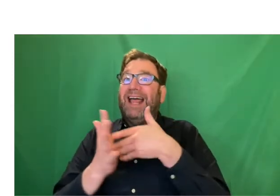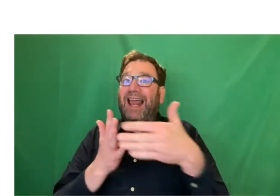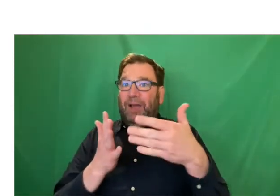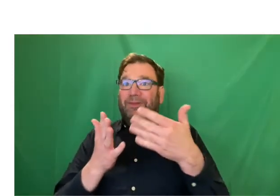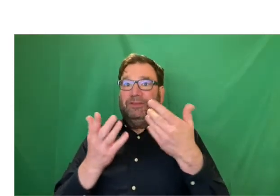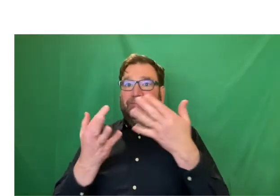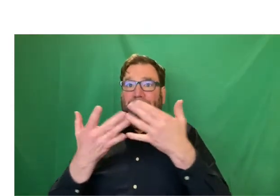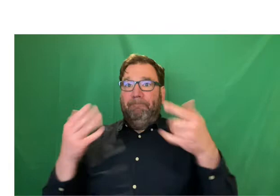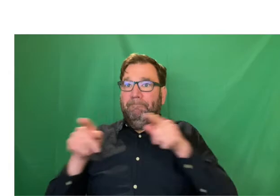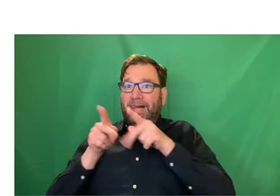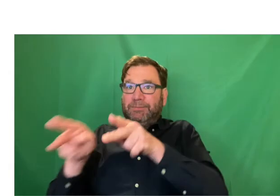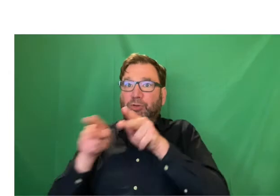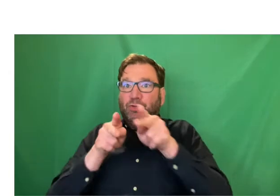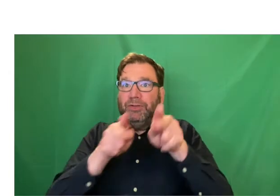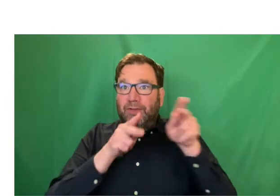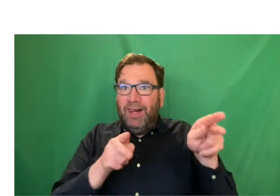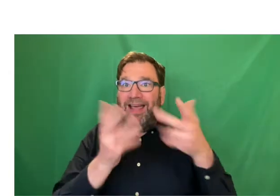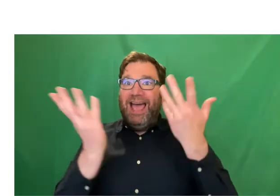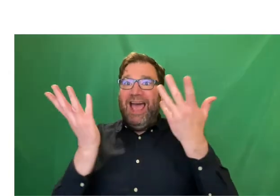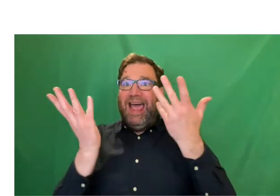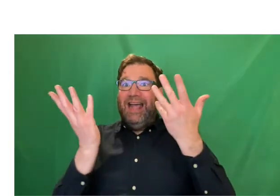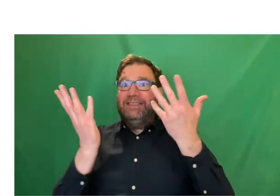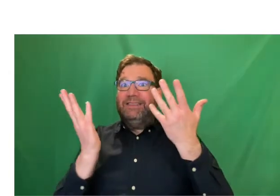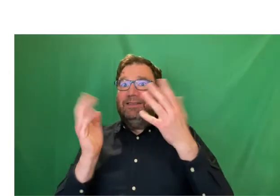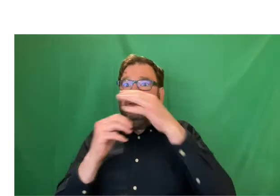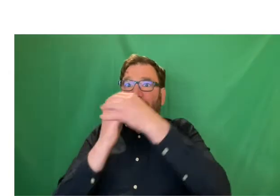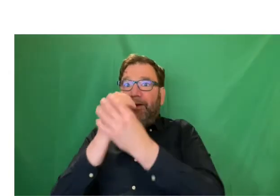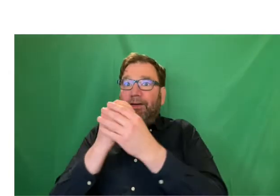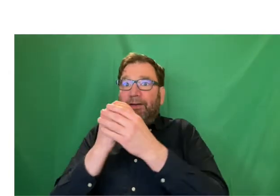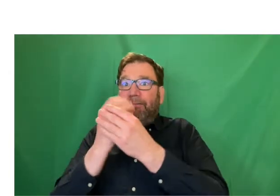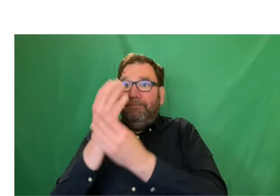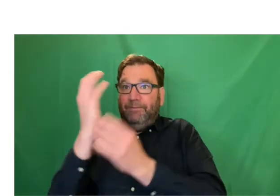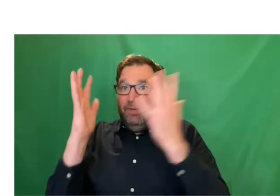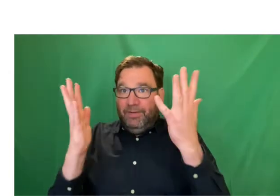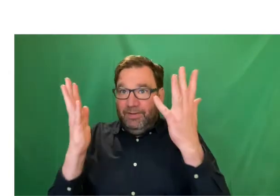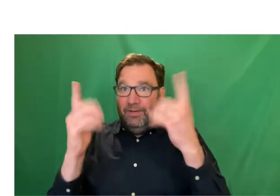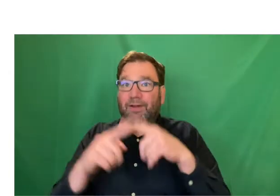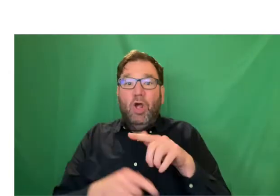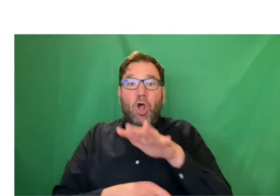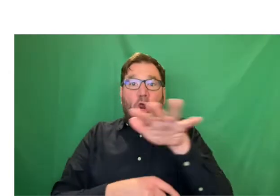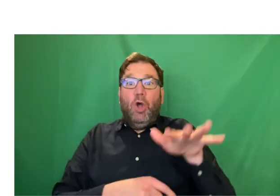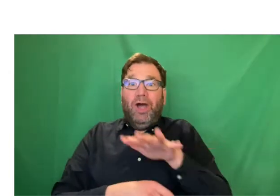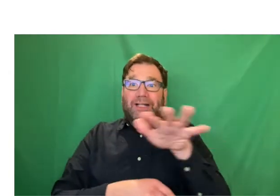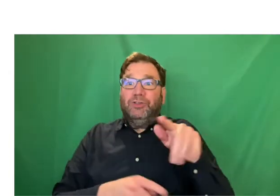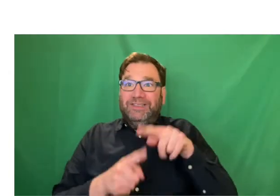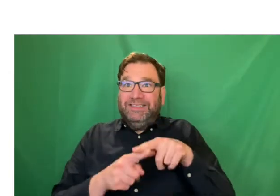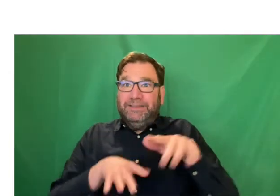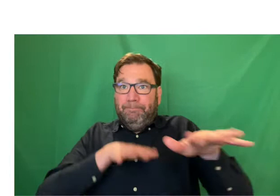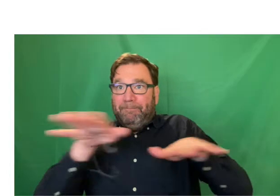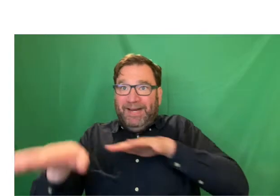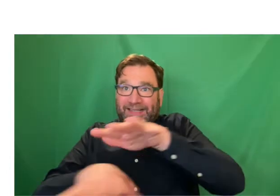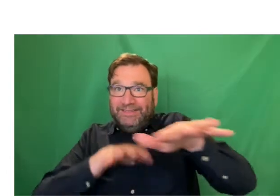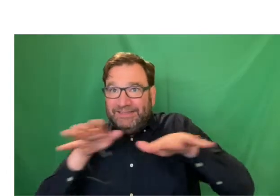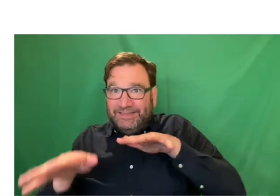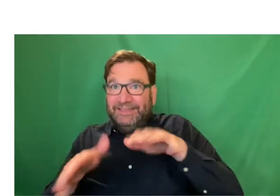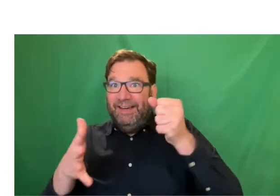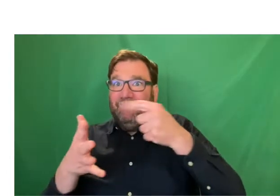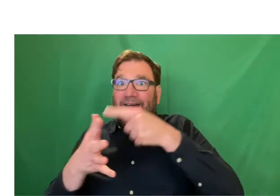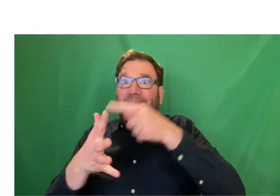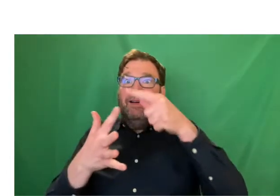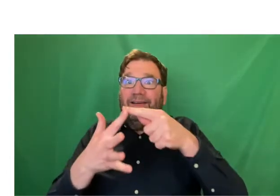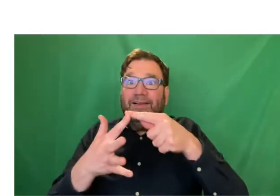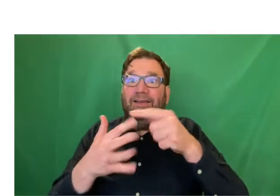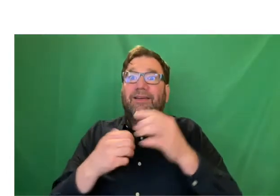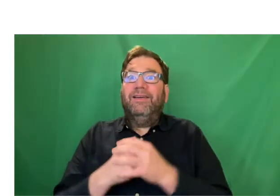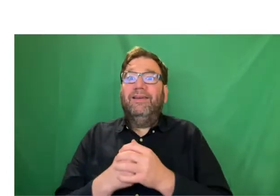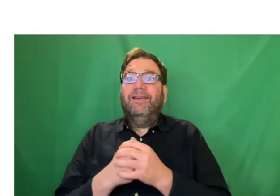The challenges which occur in this task are first, the fact that sign languages convey meaning through multiple channels. This